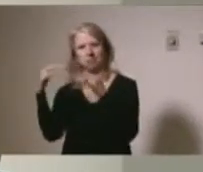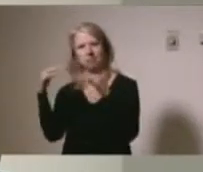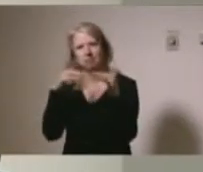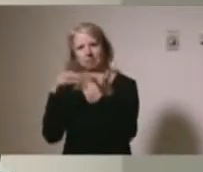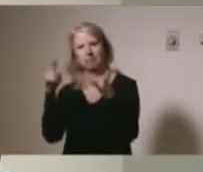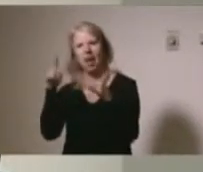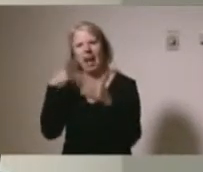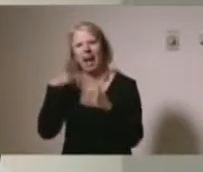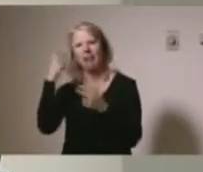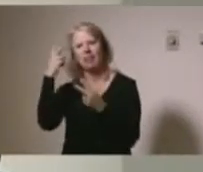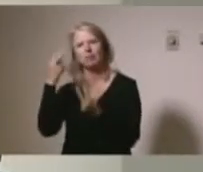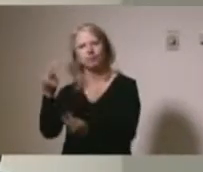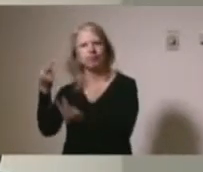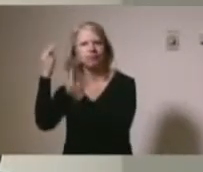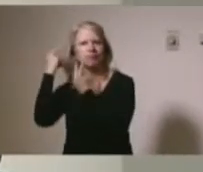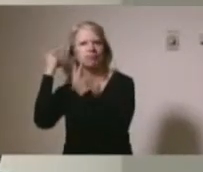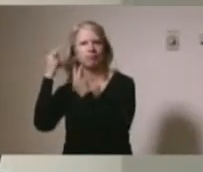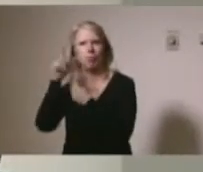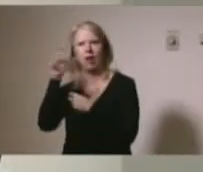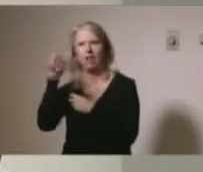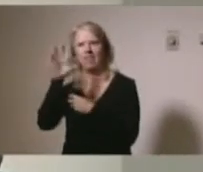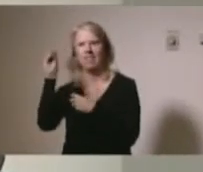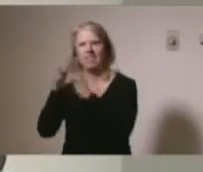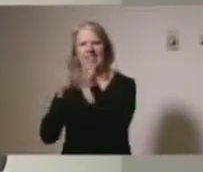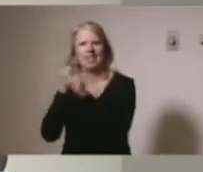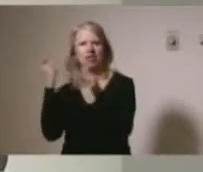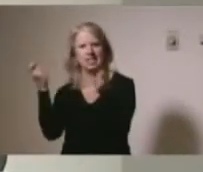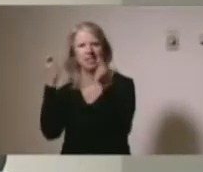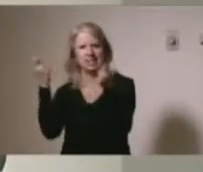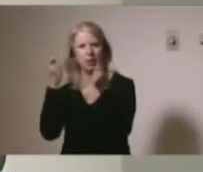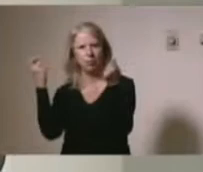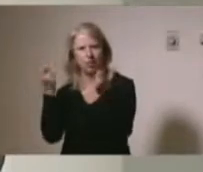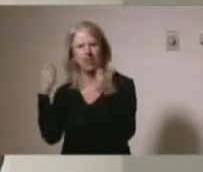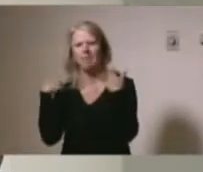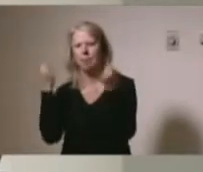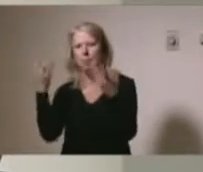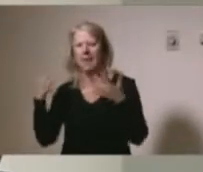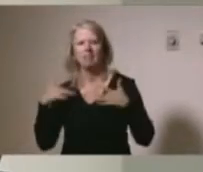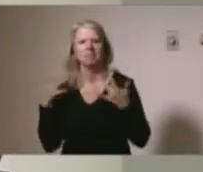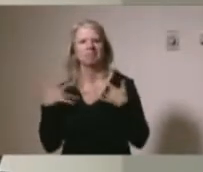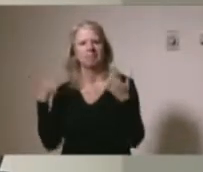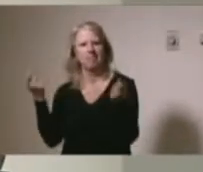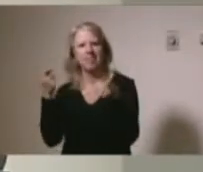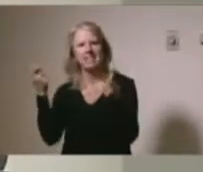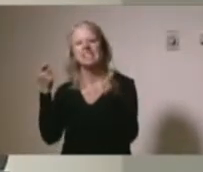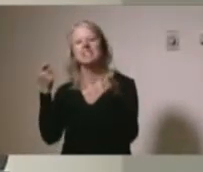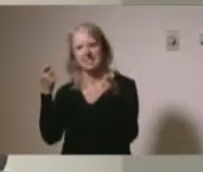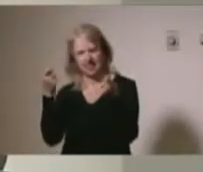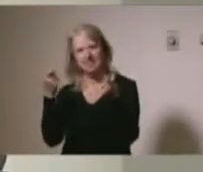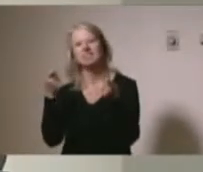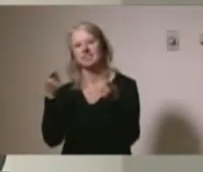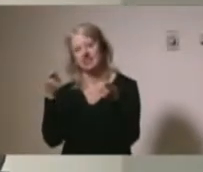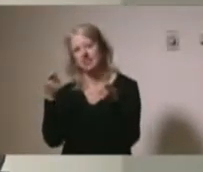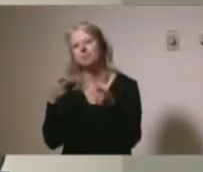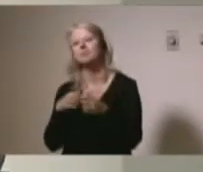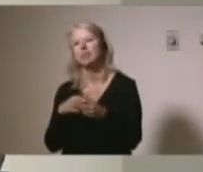national day in New Zealand, and with many festivities, including dawn parades. Least shall we